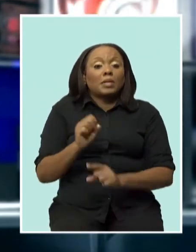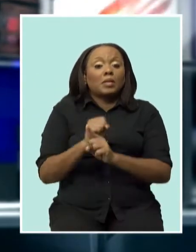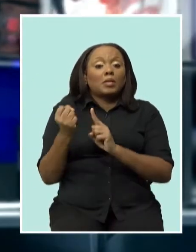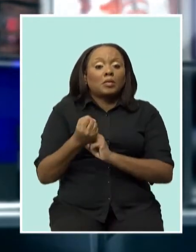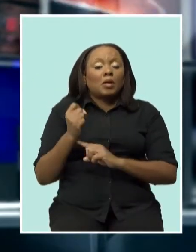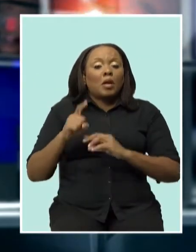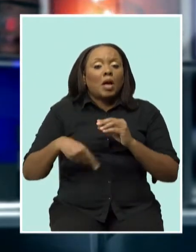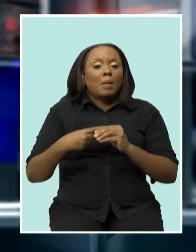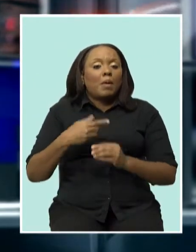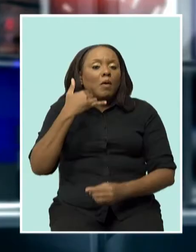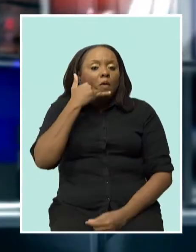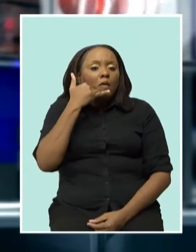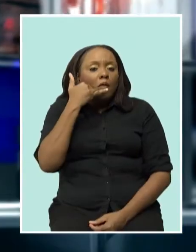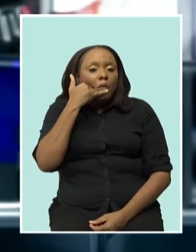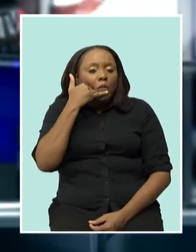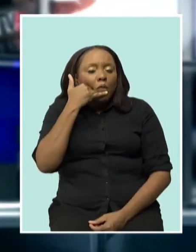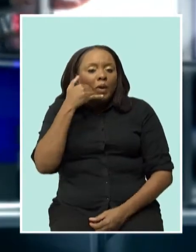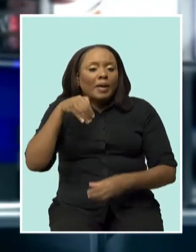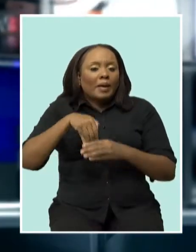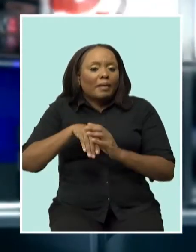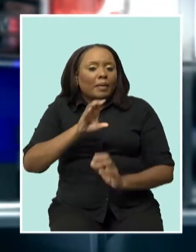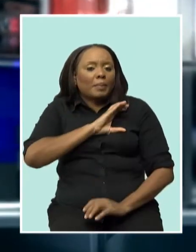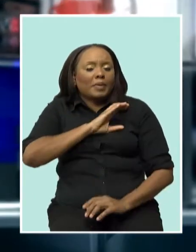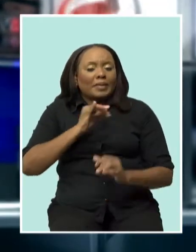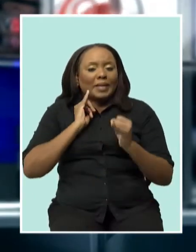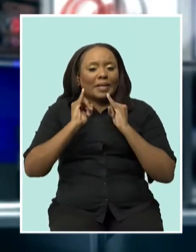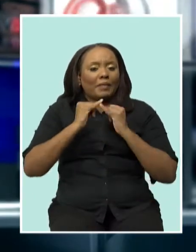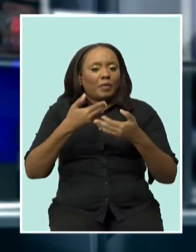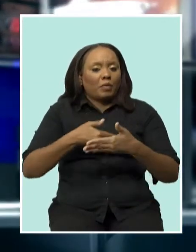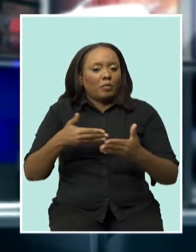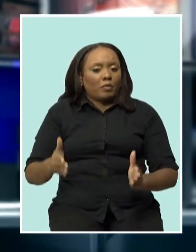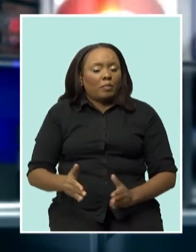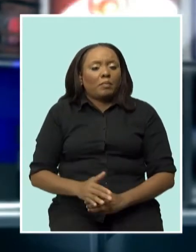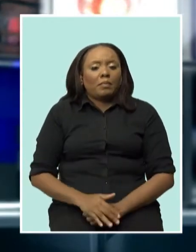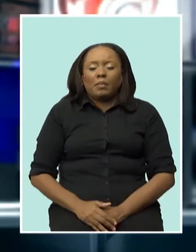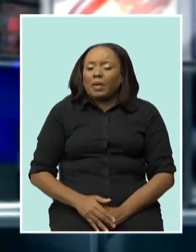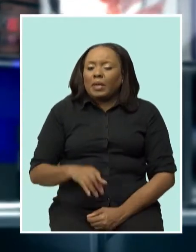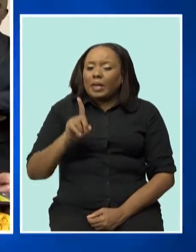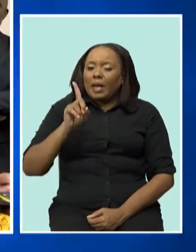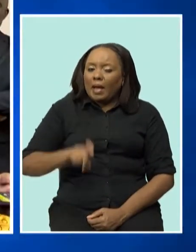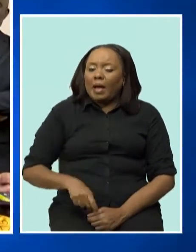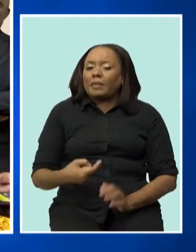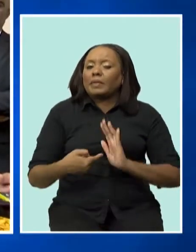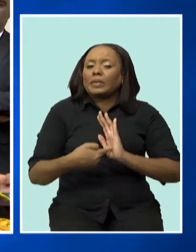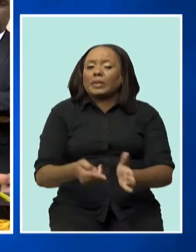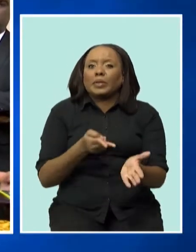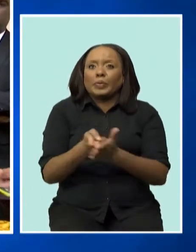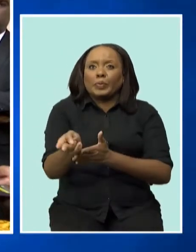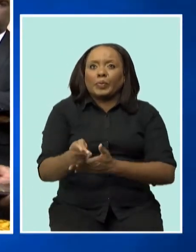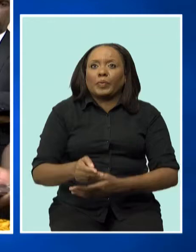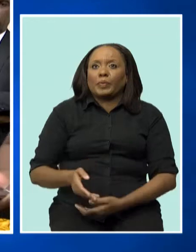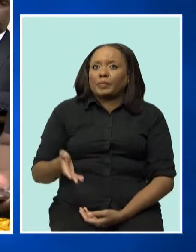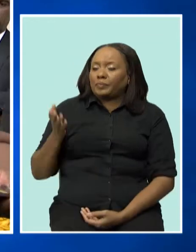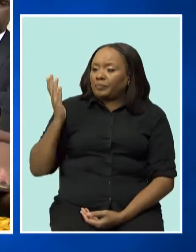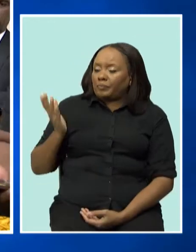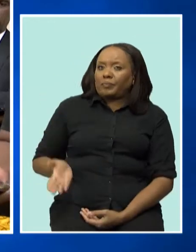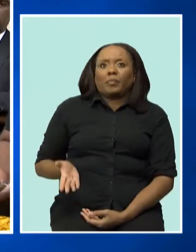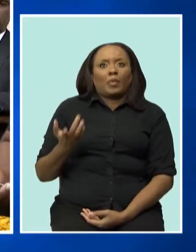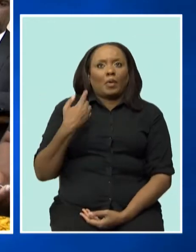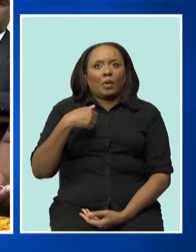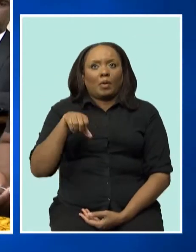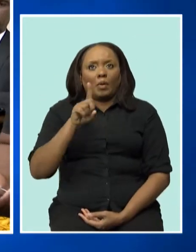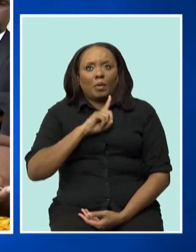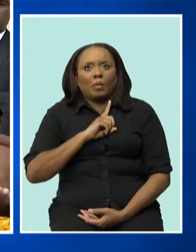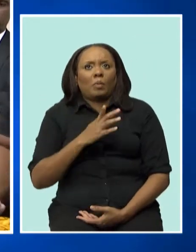room. She says these are matters which must not be swept away. In relation to addressing those